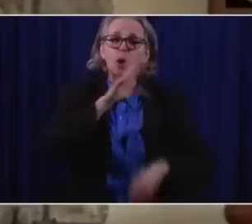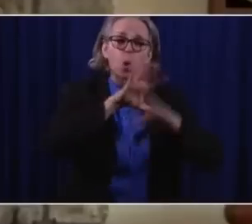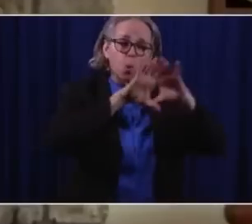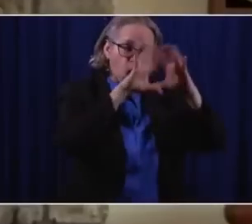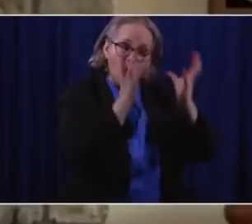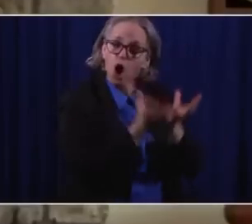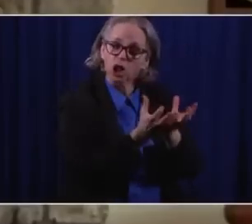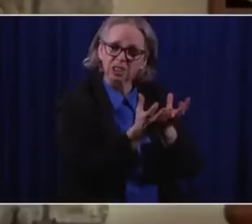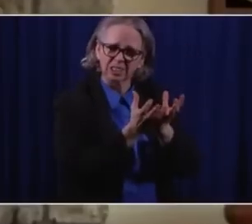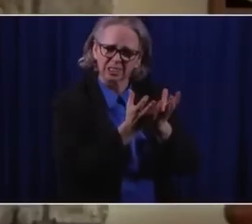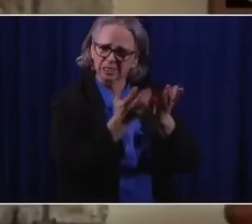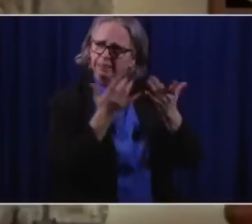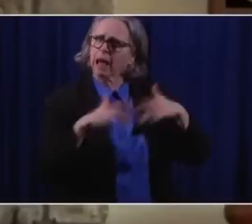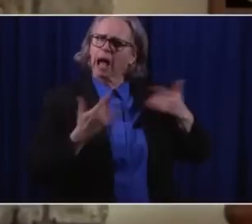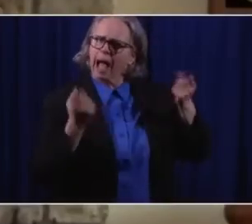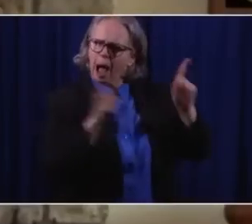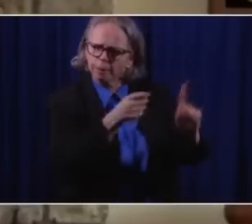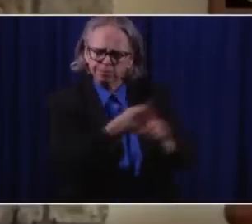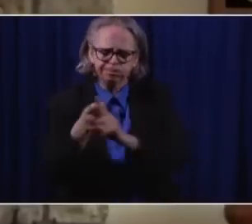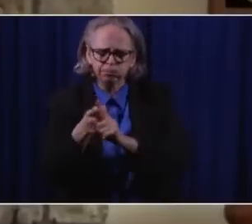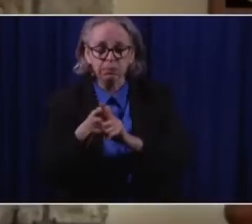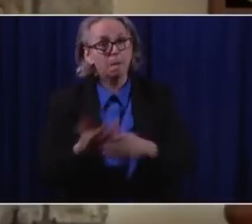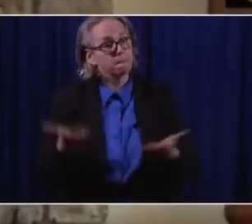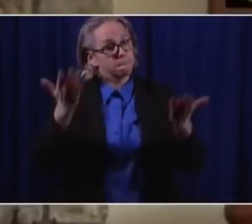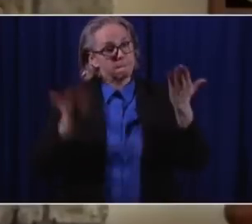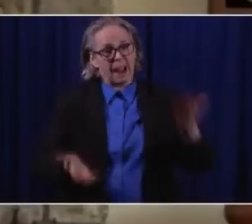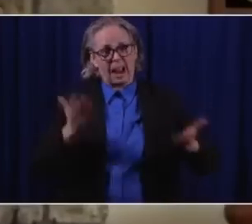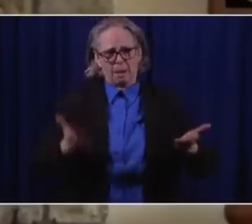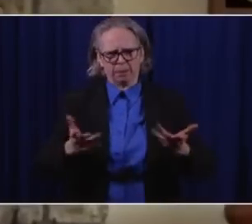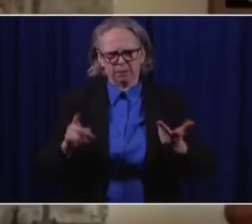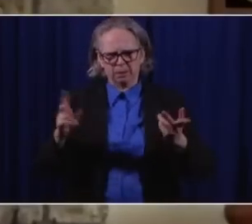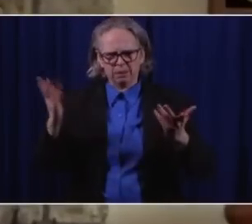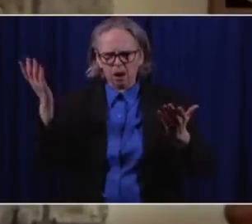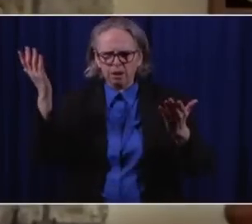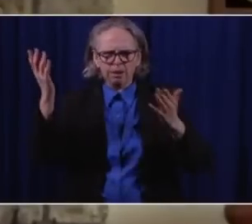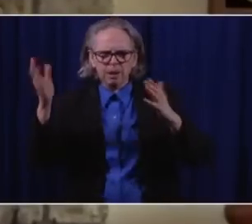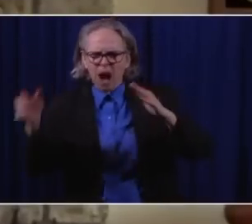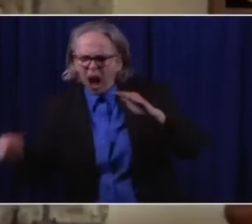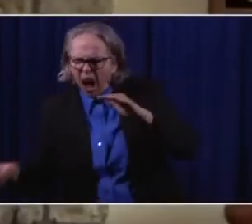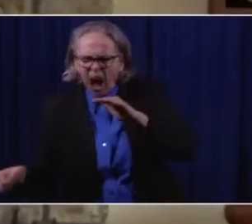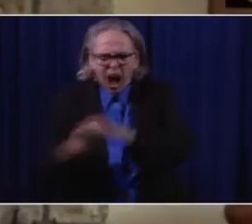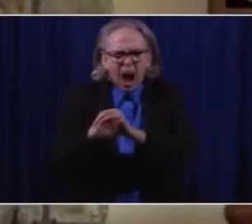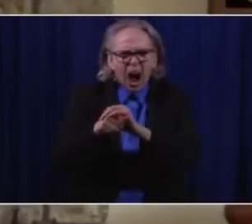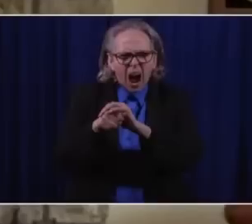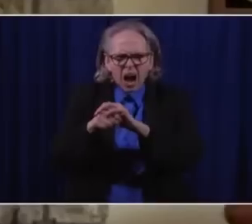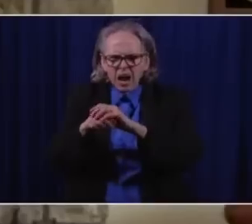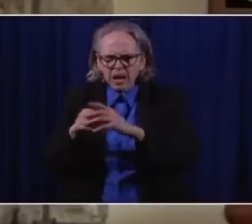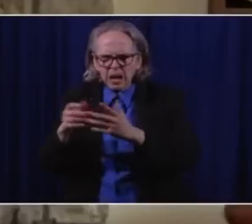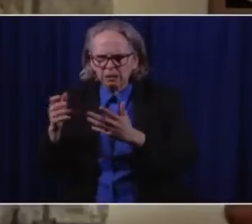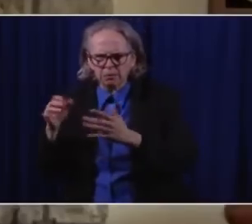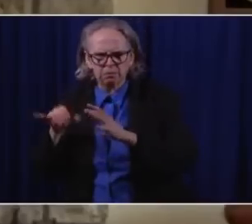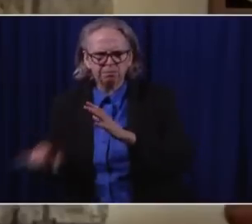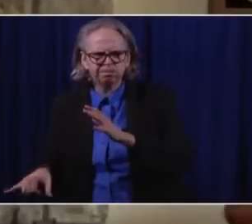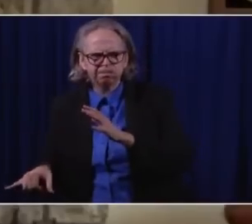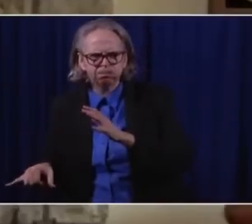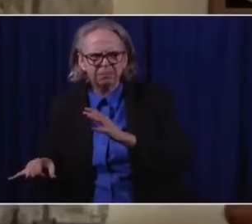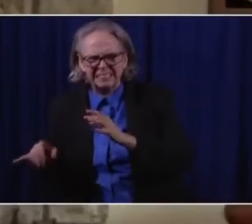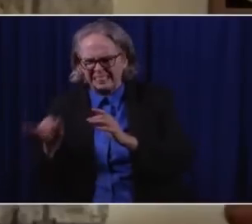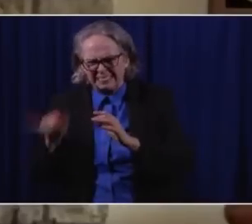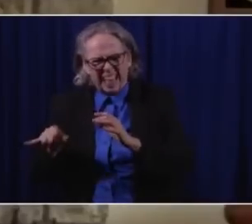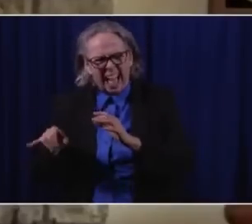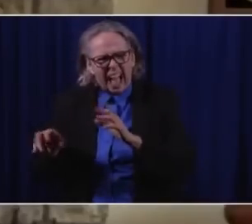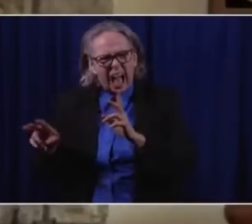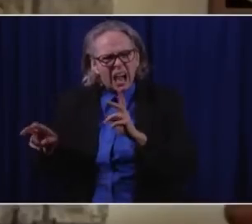been affected by CBR any event is critical. It is a matter of life and death. It is a matter of life and